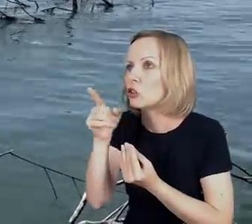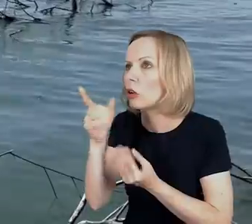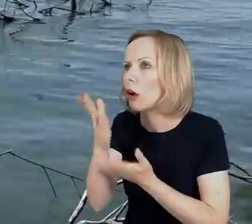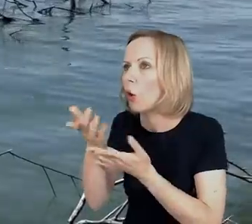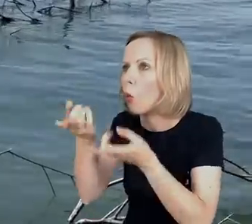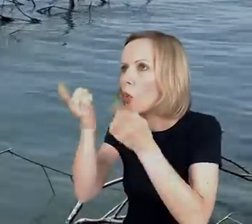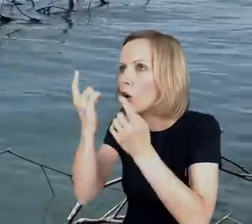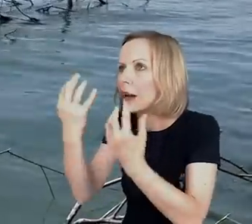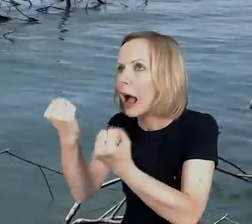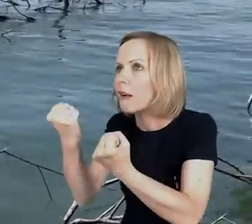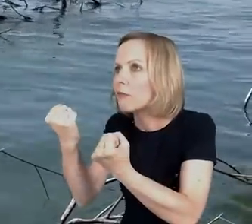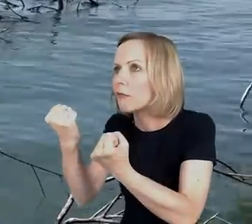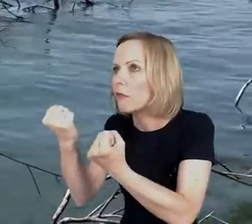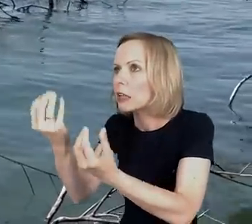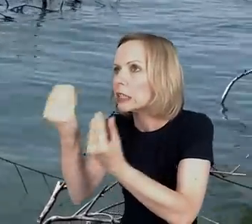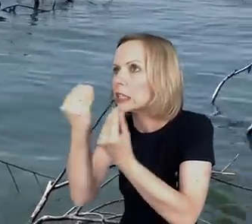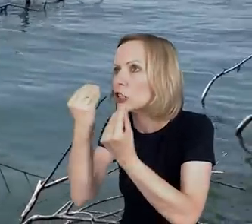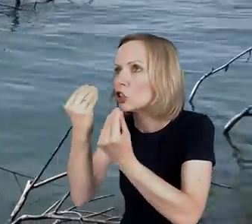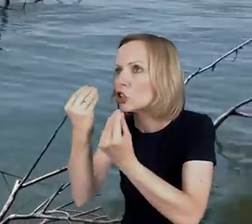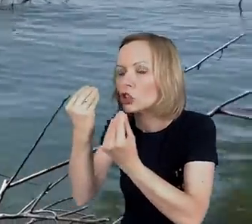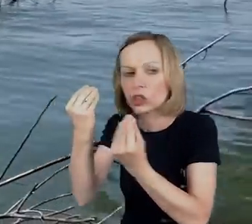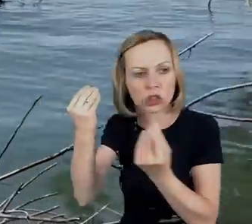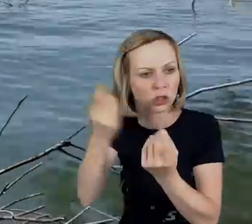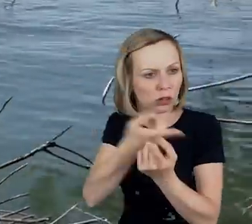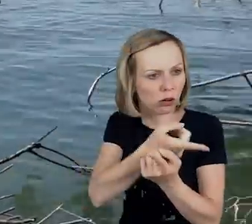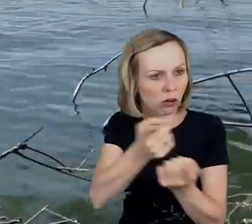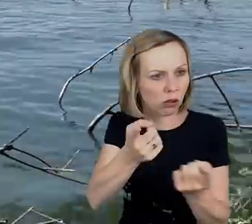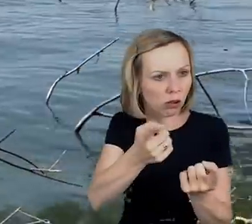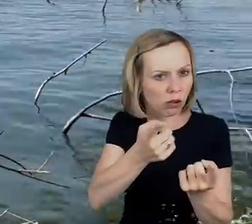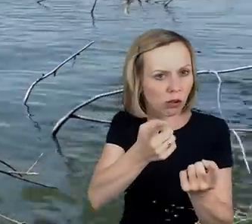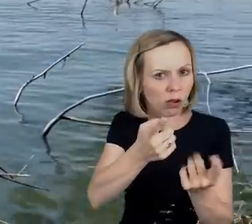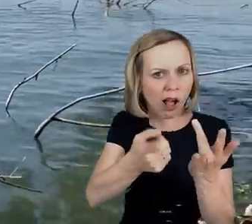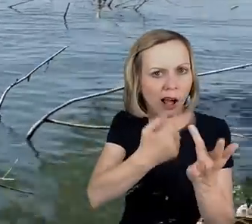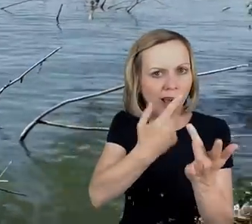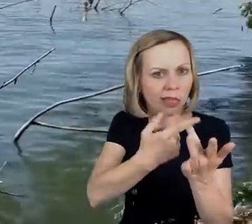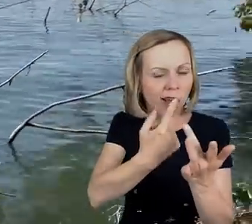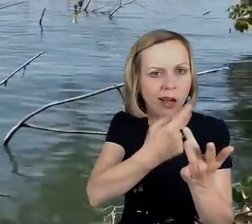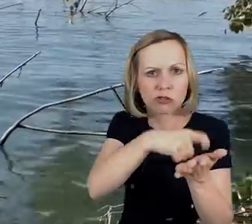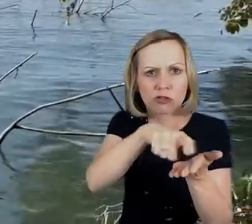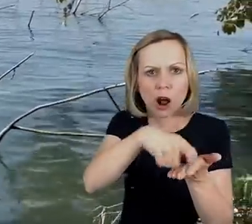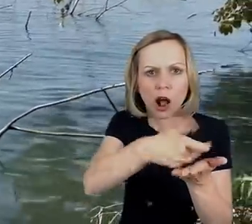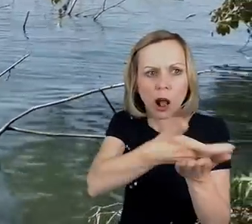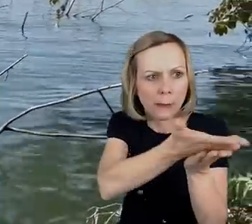one with authority, and not as their scribes.